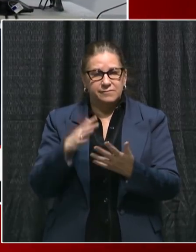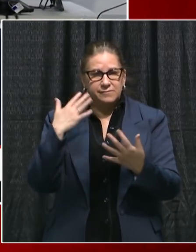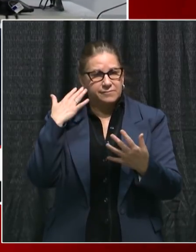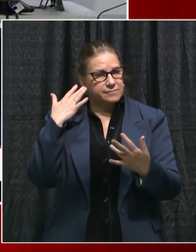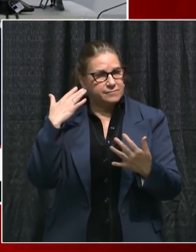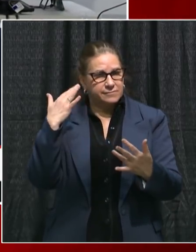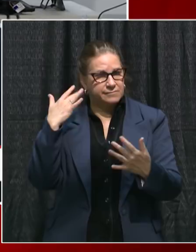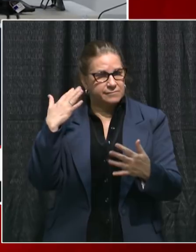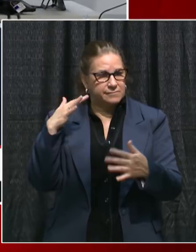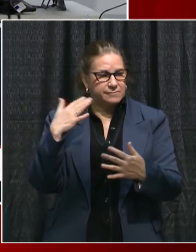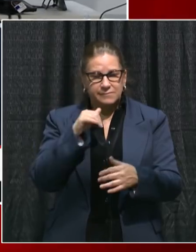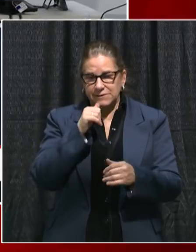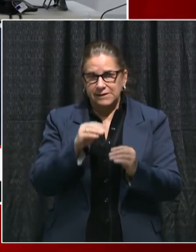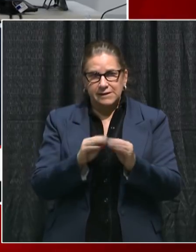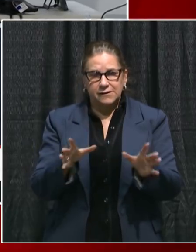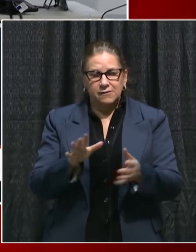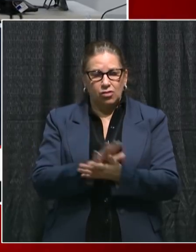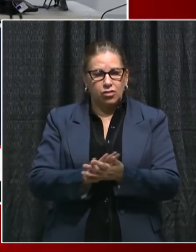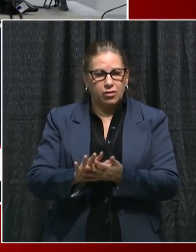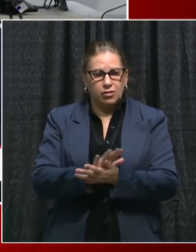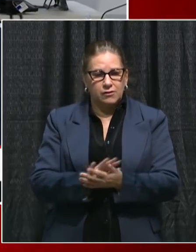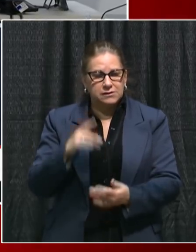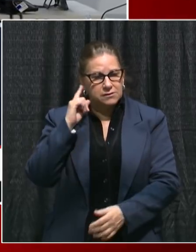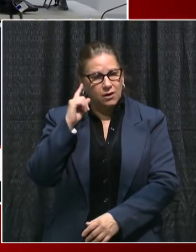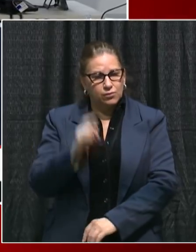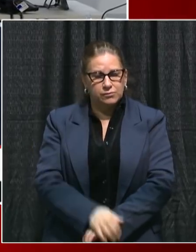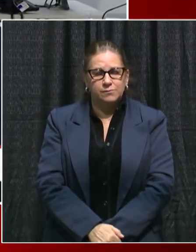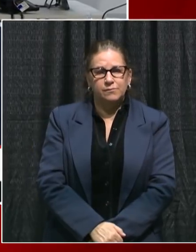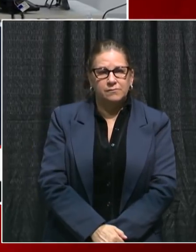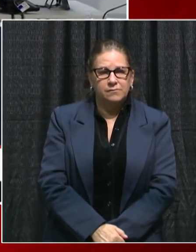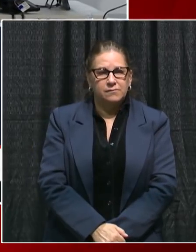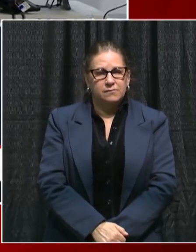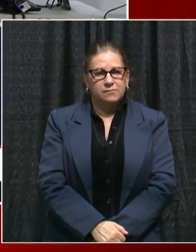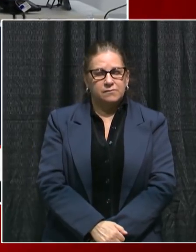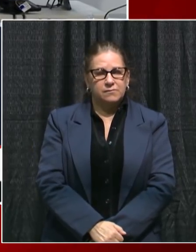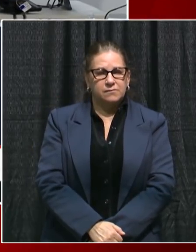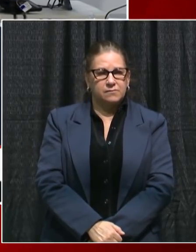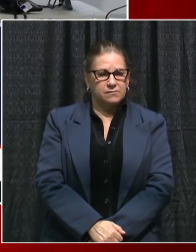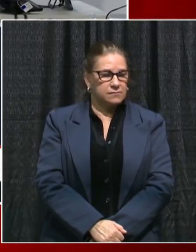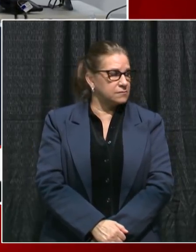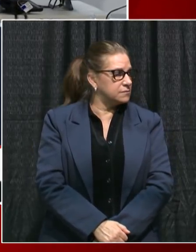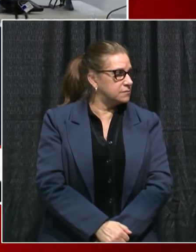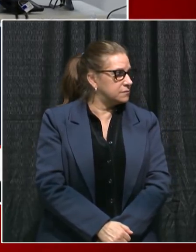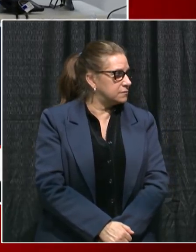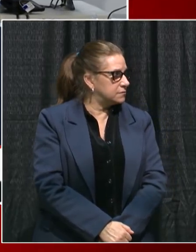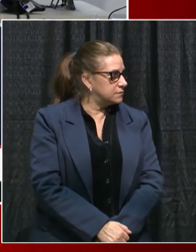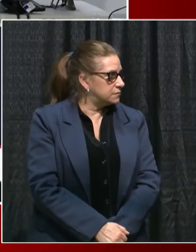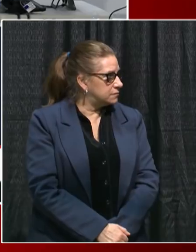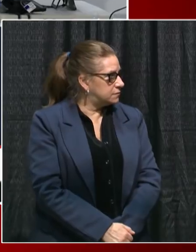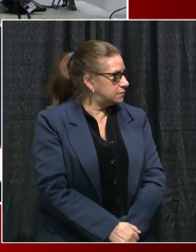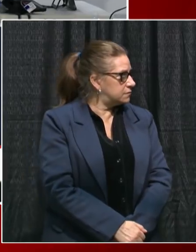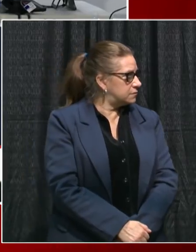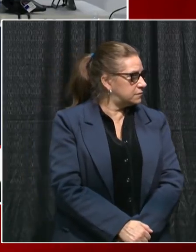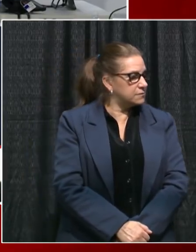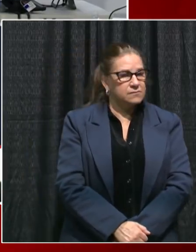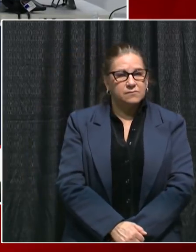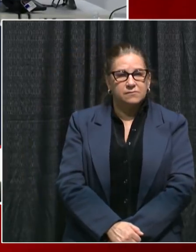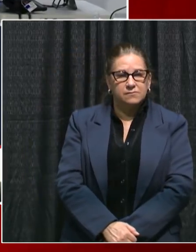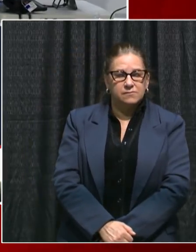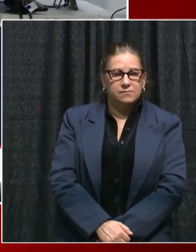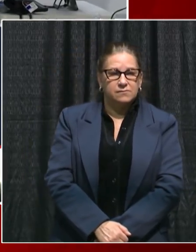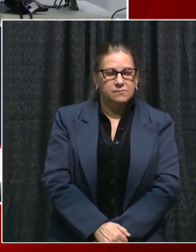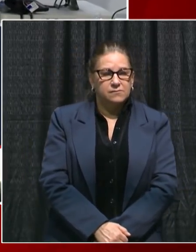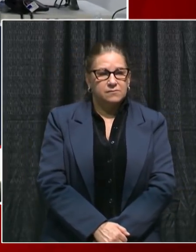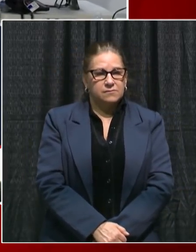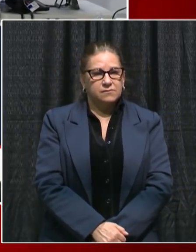testing capacity of 3,700. He doesn't believe that this testing capacity is where it should be, and then he follows that and